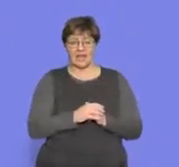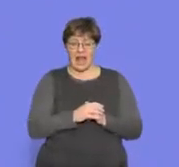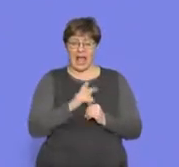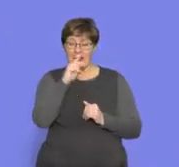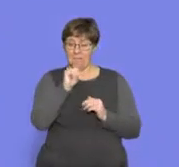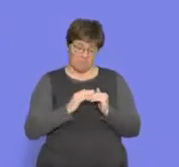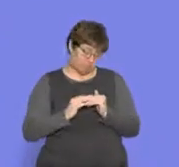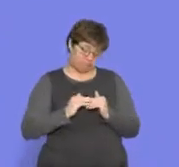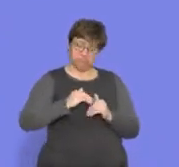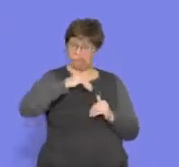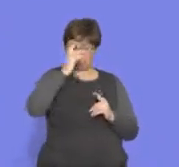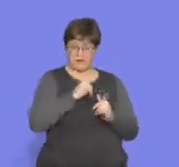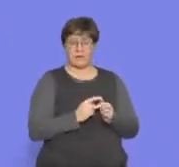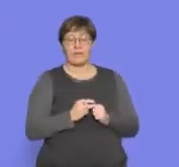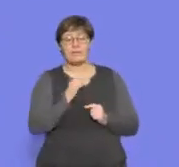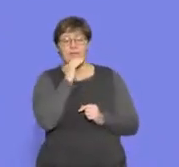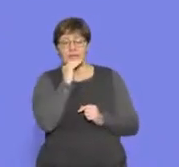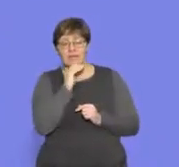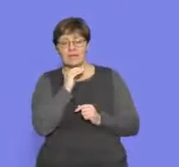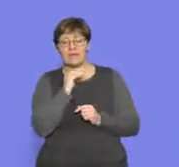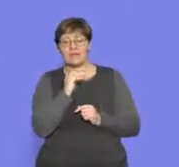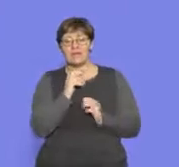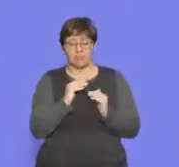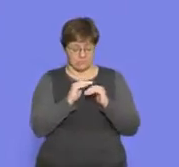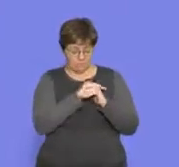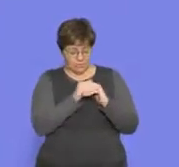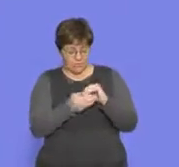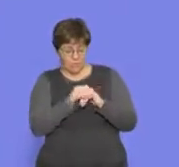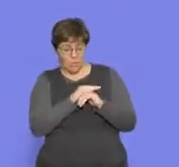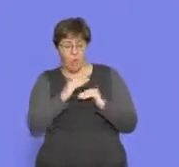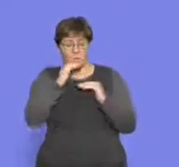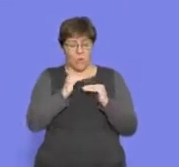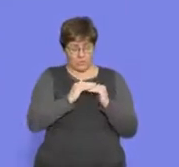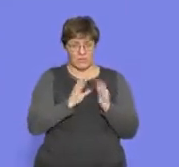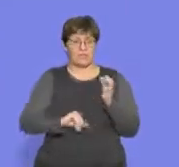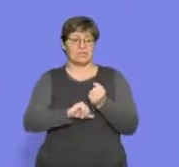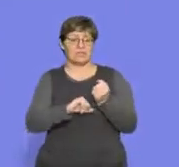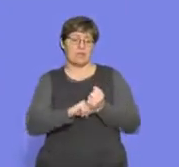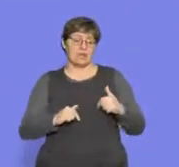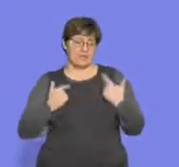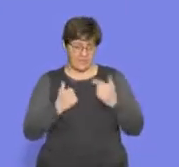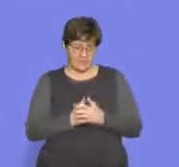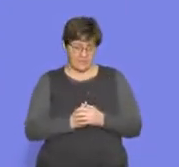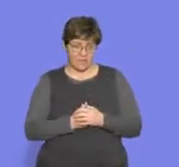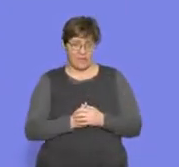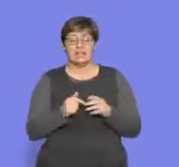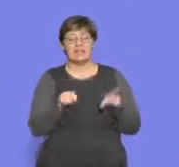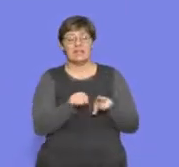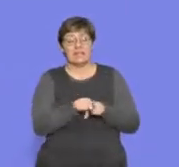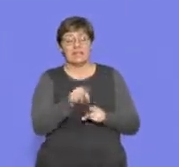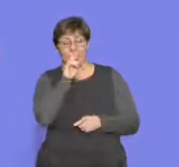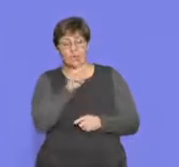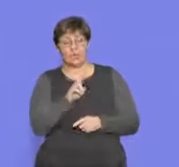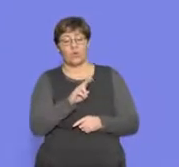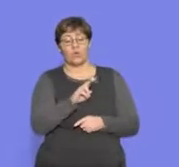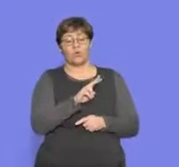several kilometers long, it is probably the closest layer to the surface of the Earth that supports life forms. Likewise,